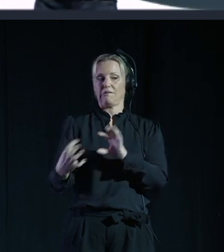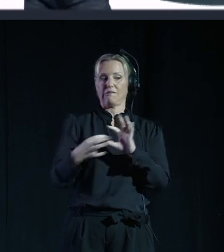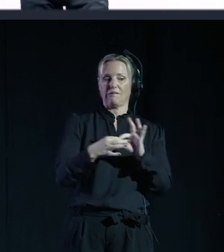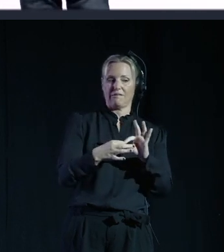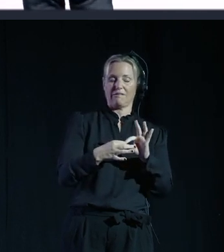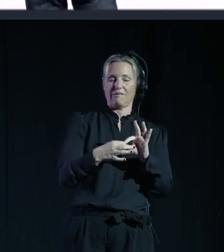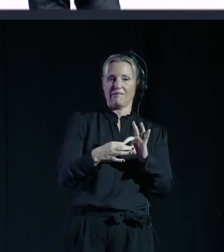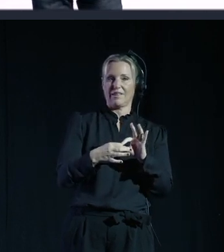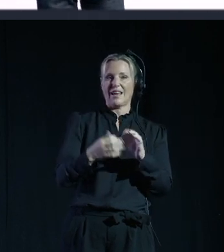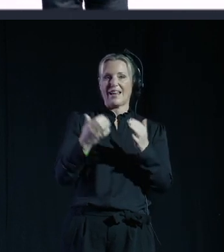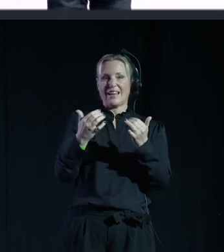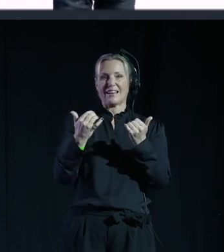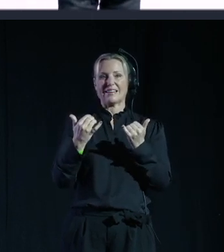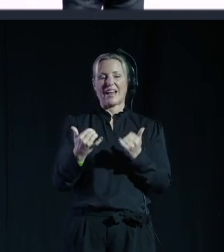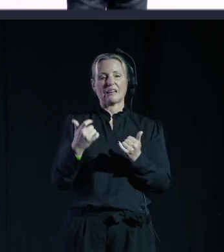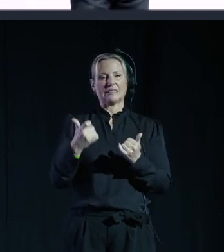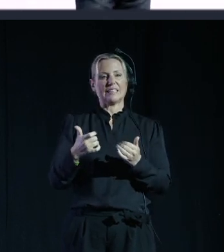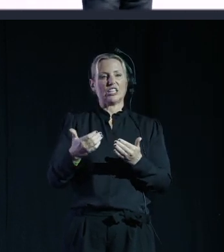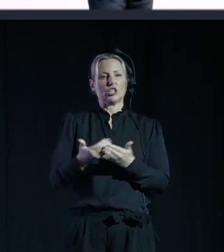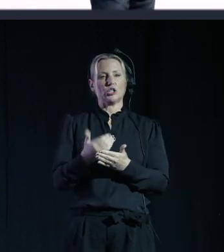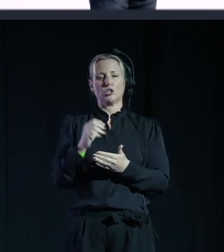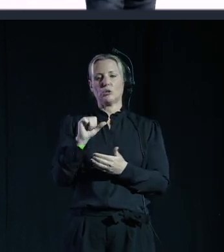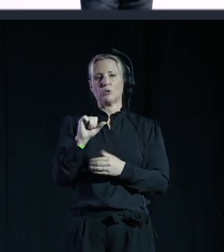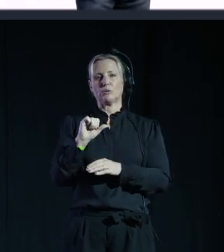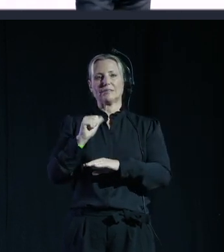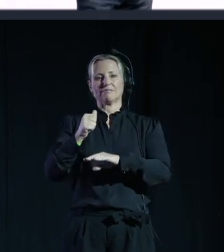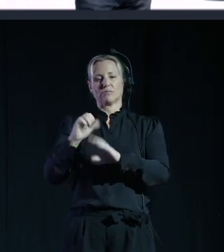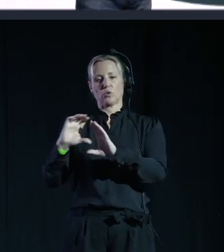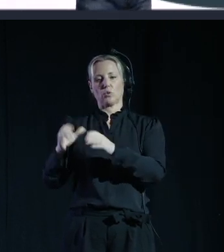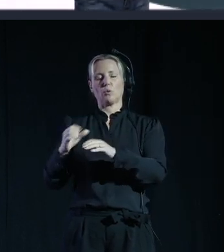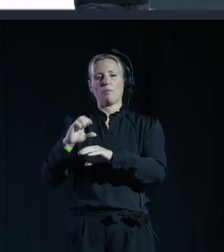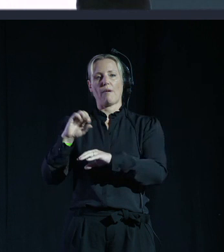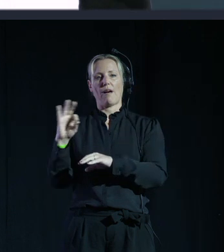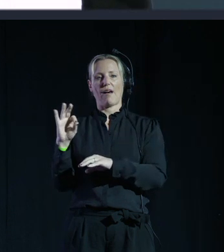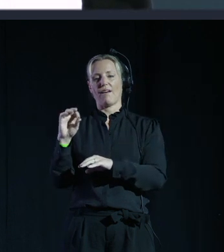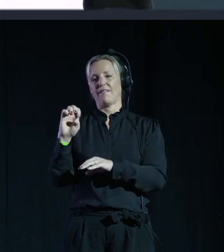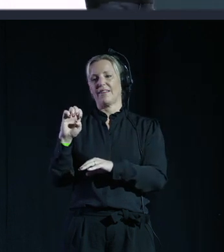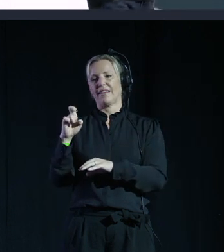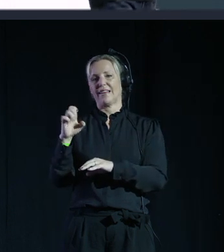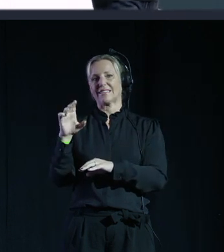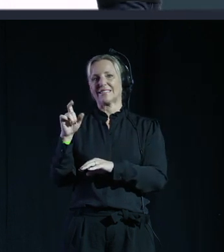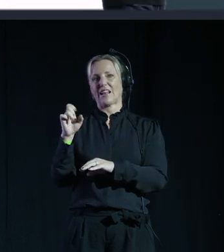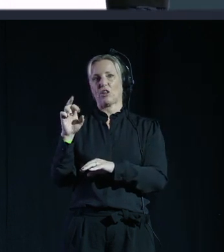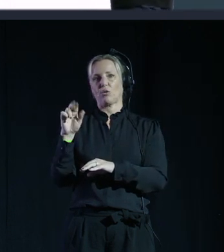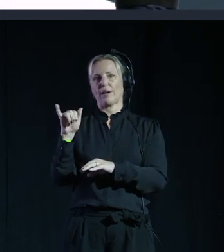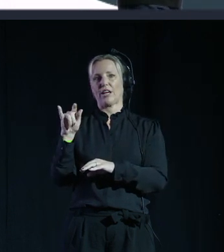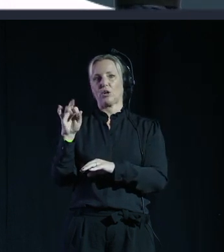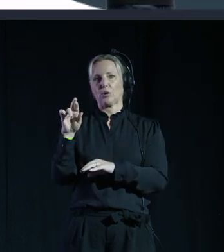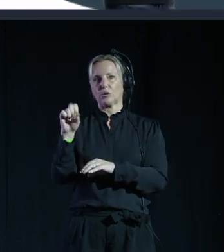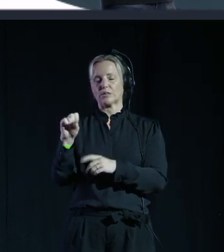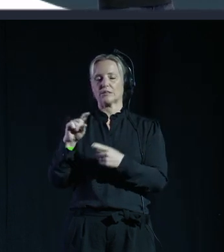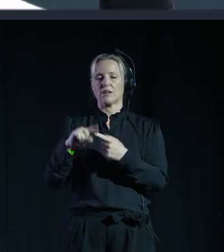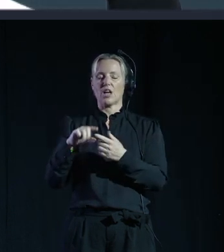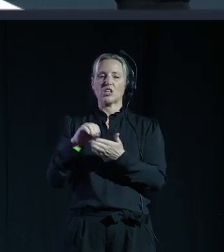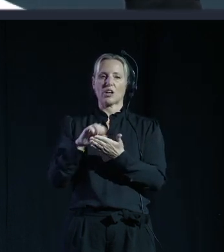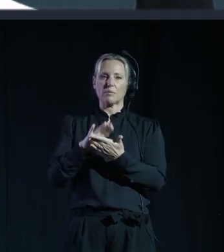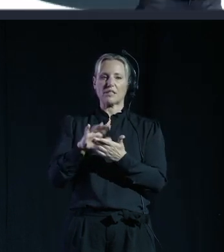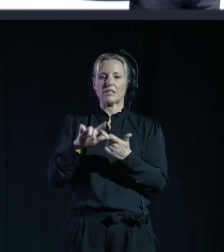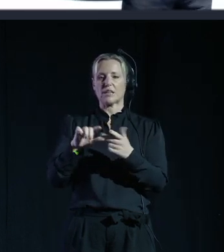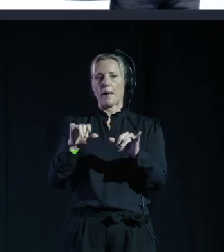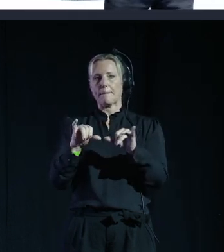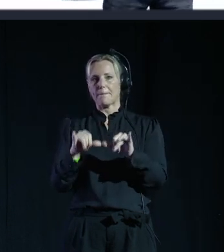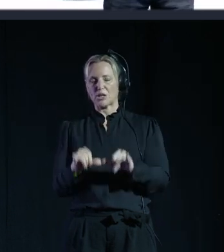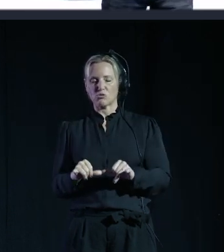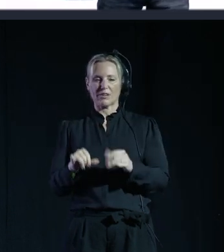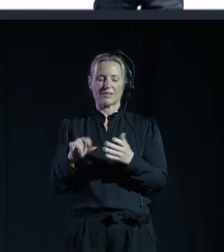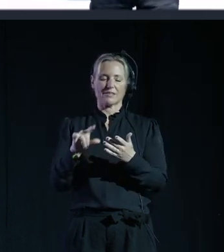set of accelerators that you need. Typically now you need things like shared constructs, documentation, metrics, things that everybody can